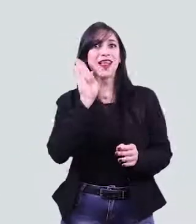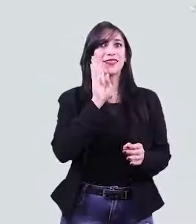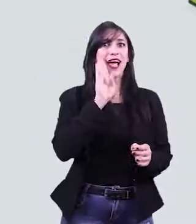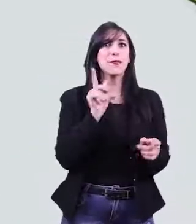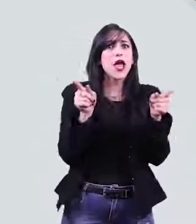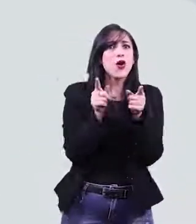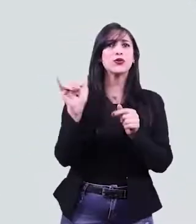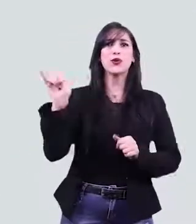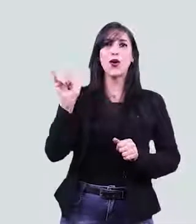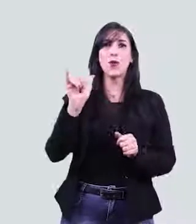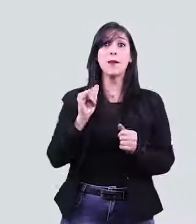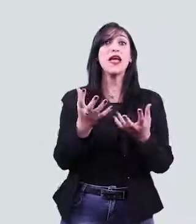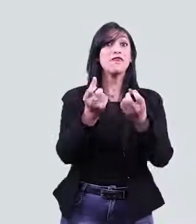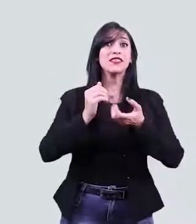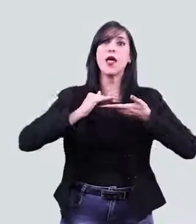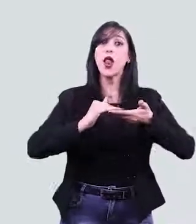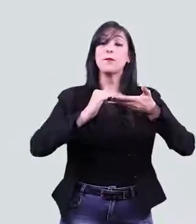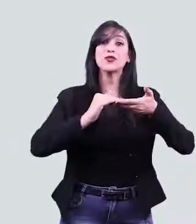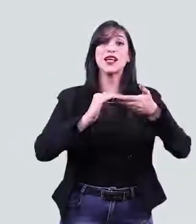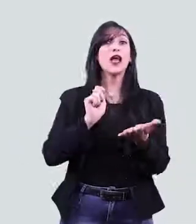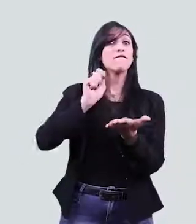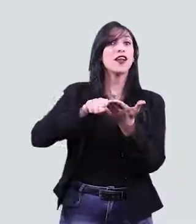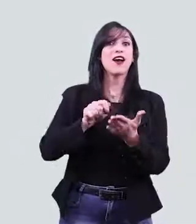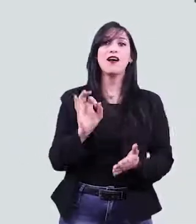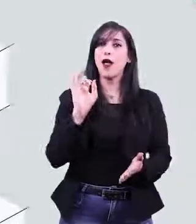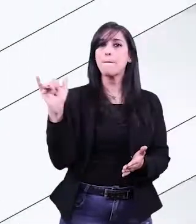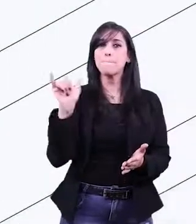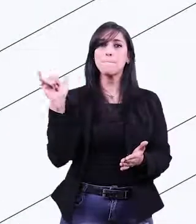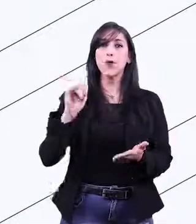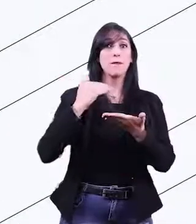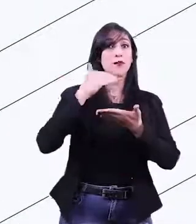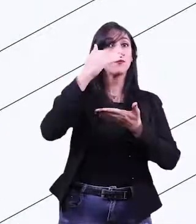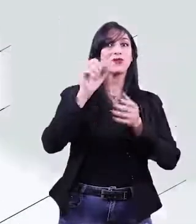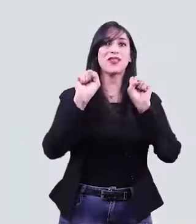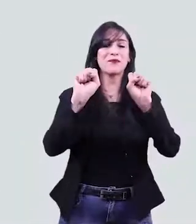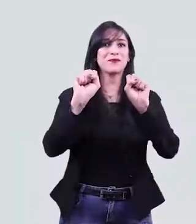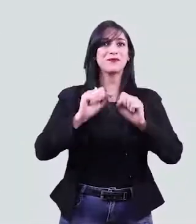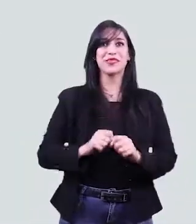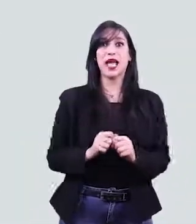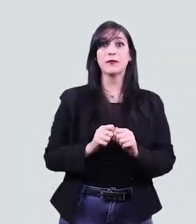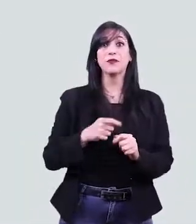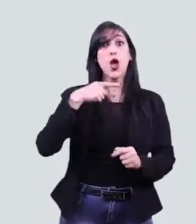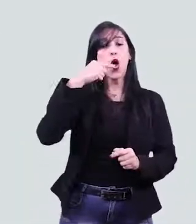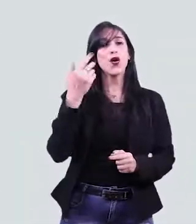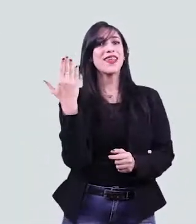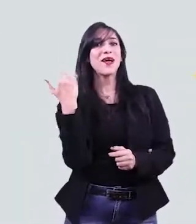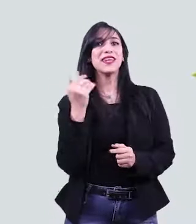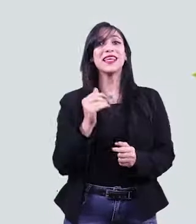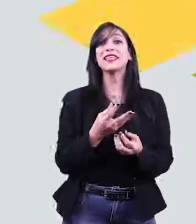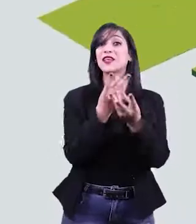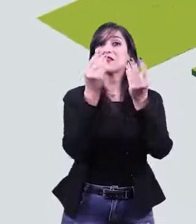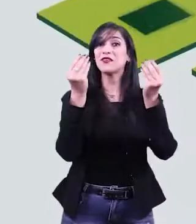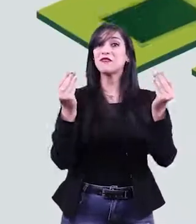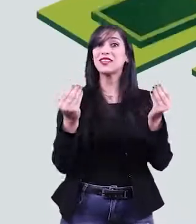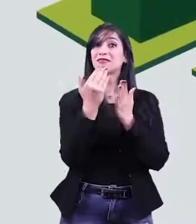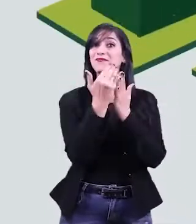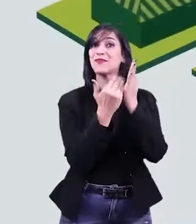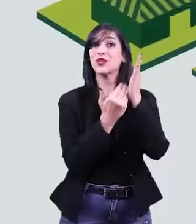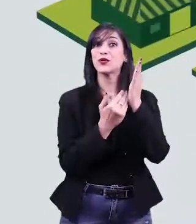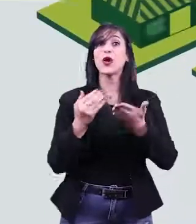of our sustainability mission to help you take charge of your financial future. We've already mentioned that there are many ways to invest your